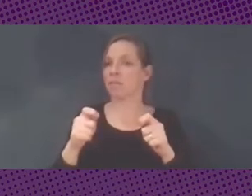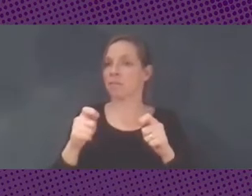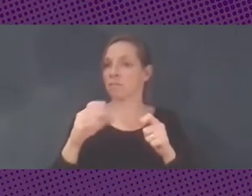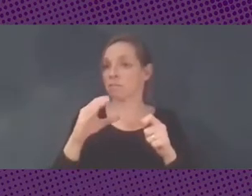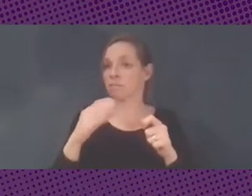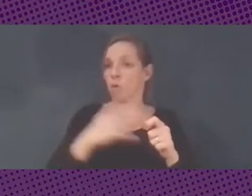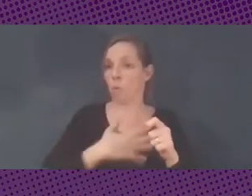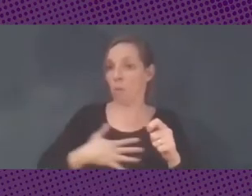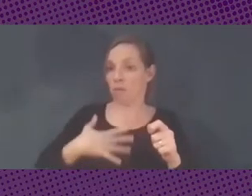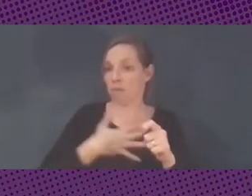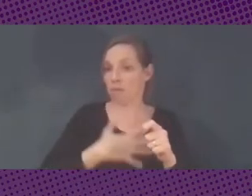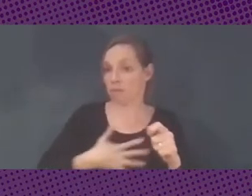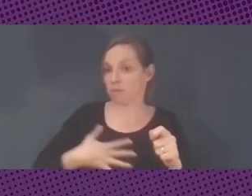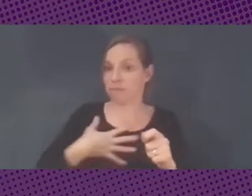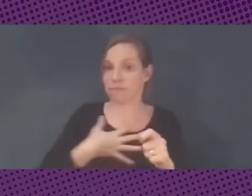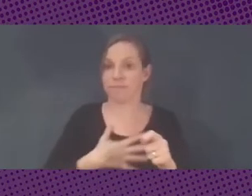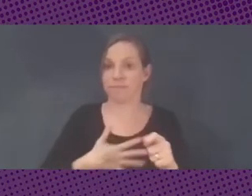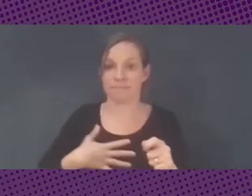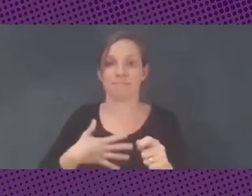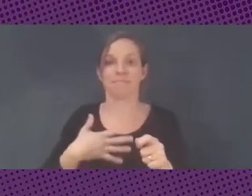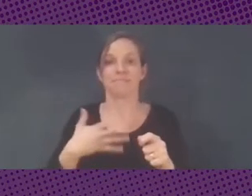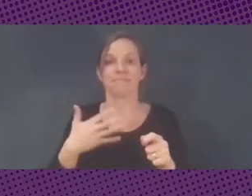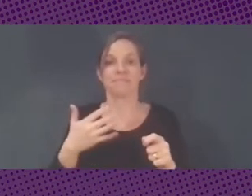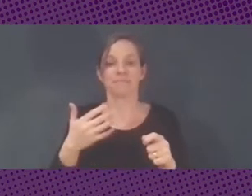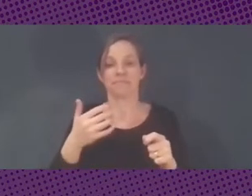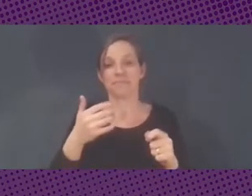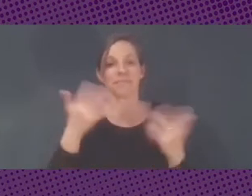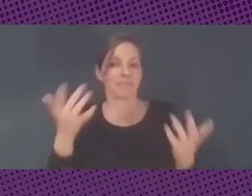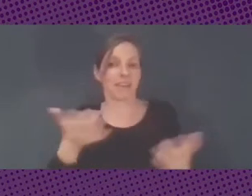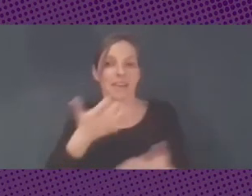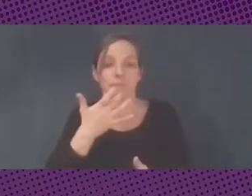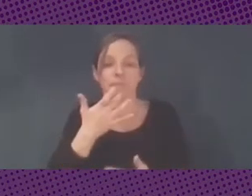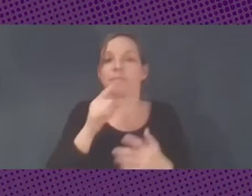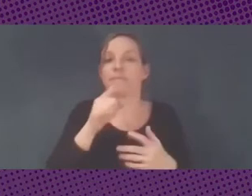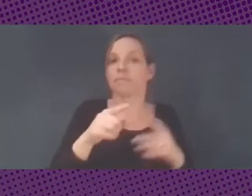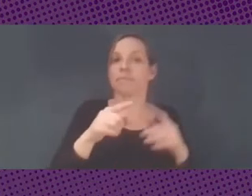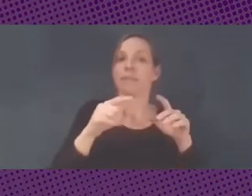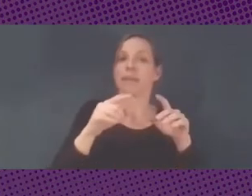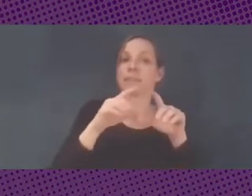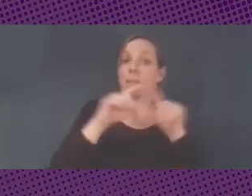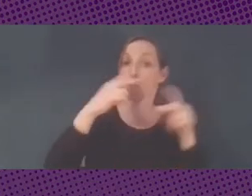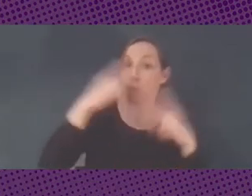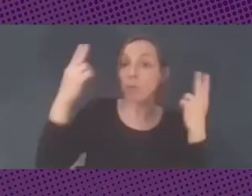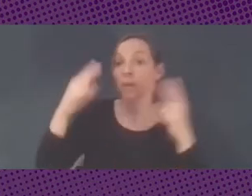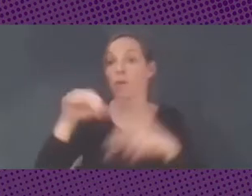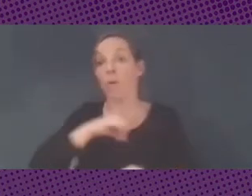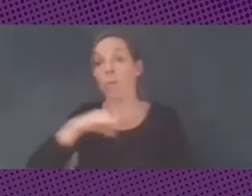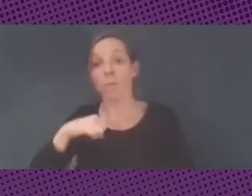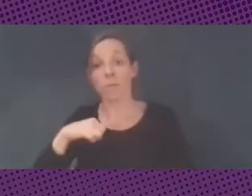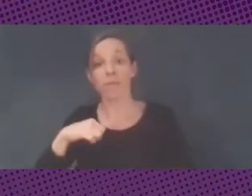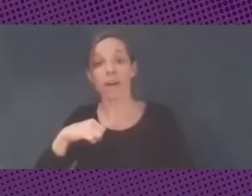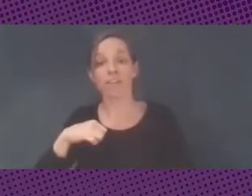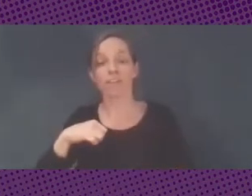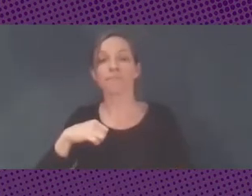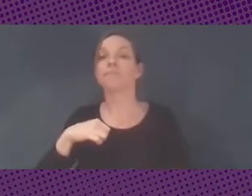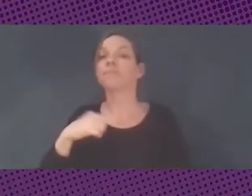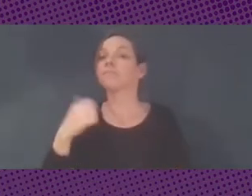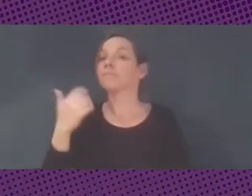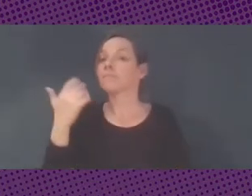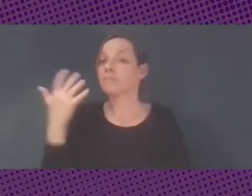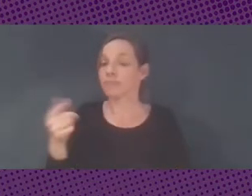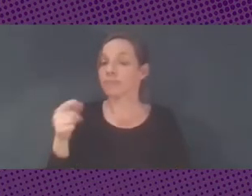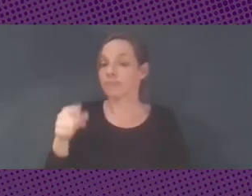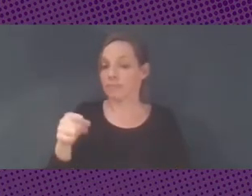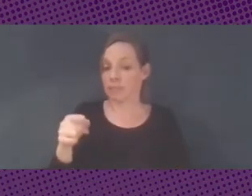partnerships, which are contracts through which the state assigns the construction